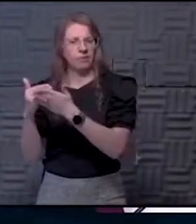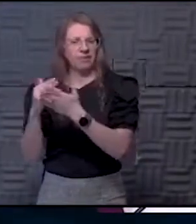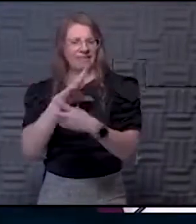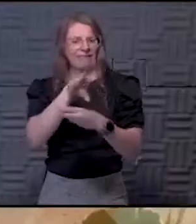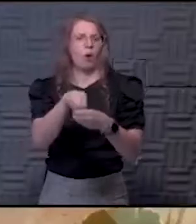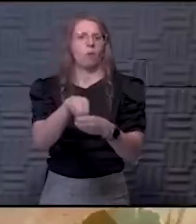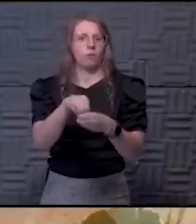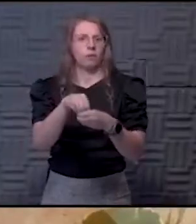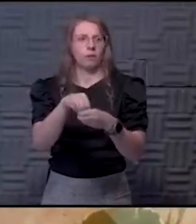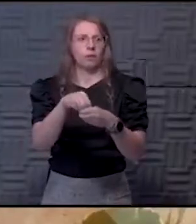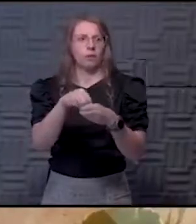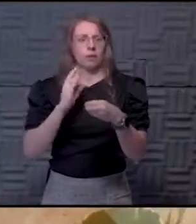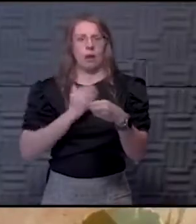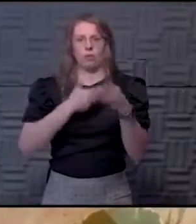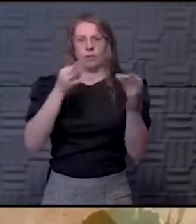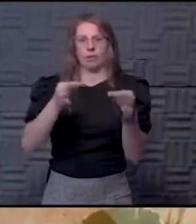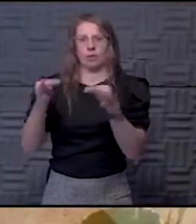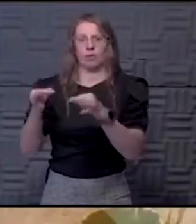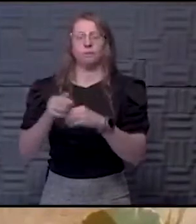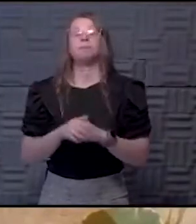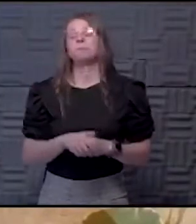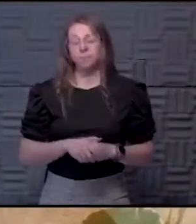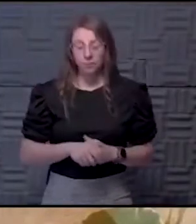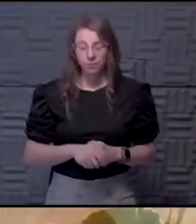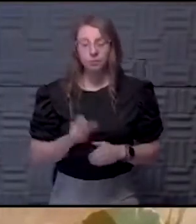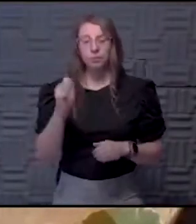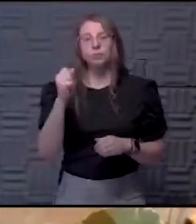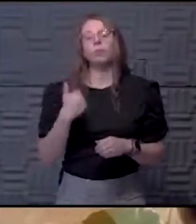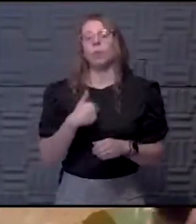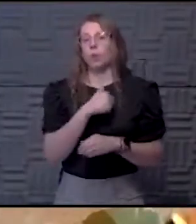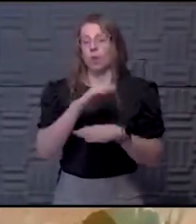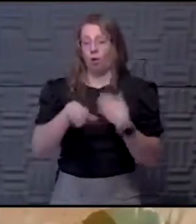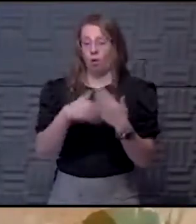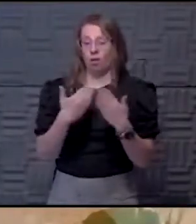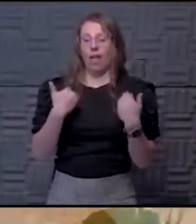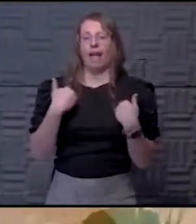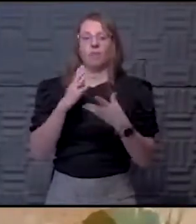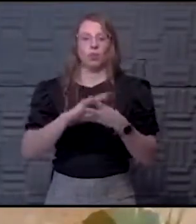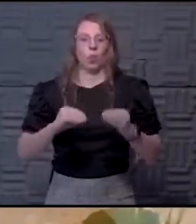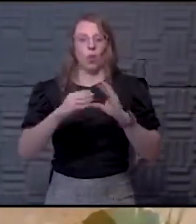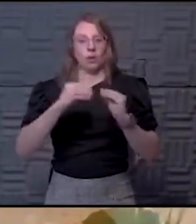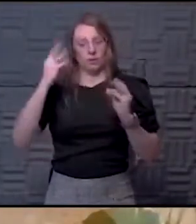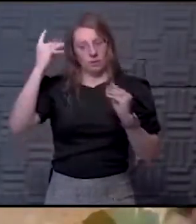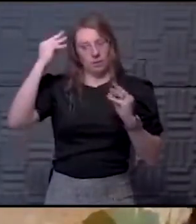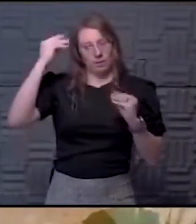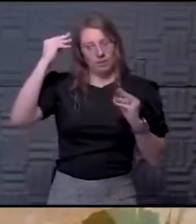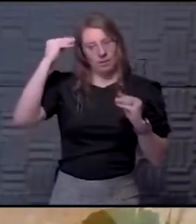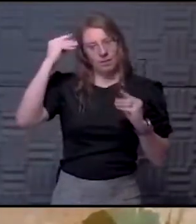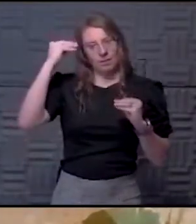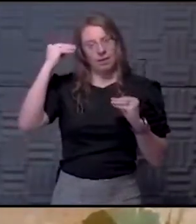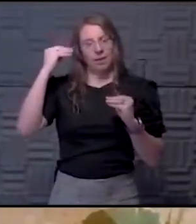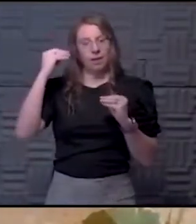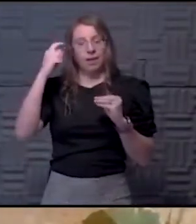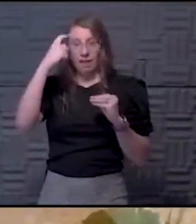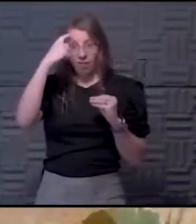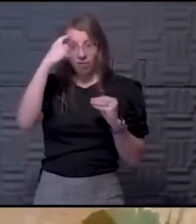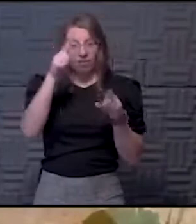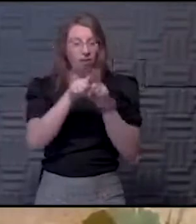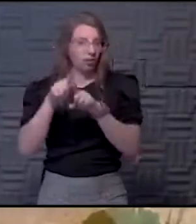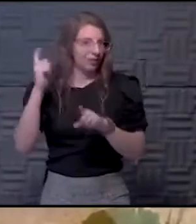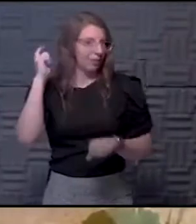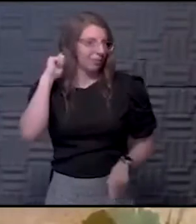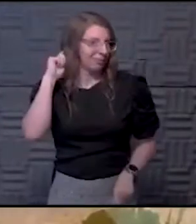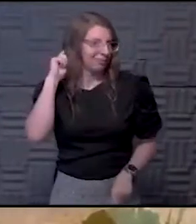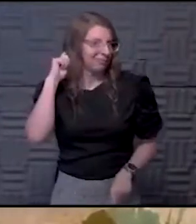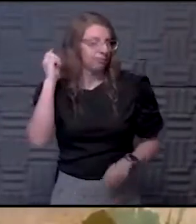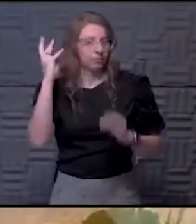decisions? Yes, we all have these stories that are running kind of consciously and subconsciously in